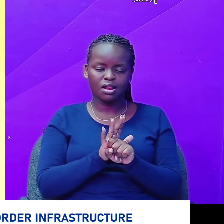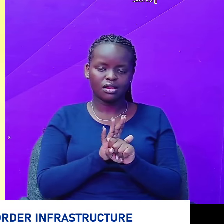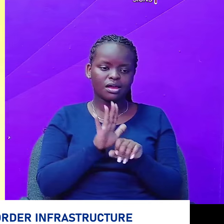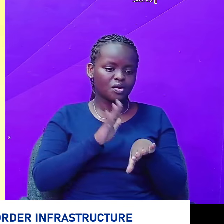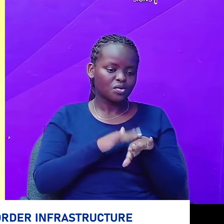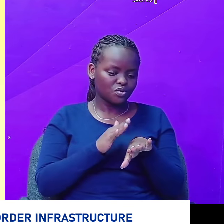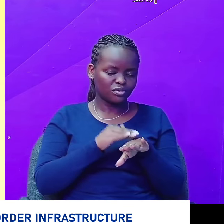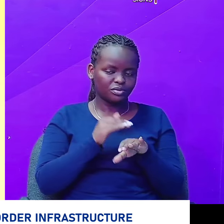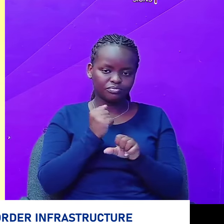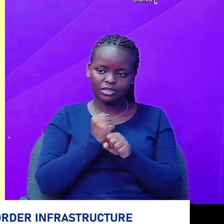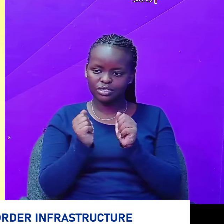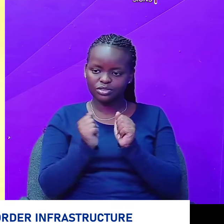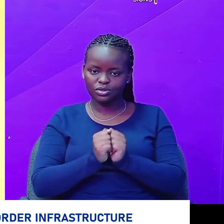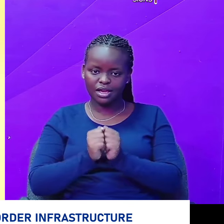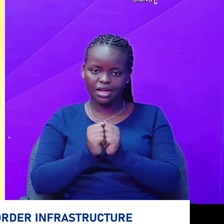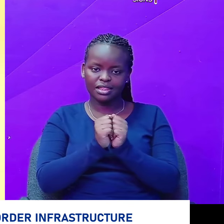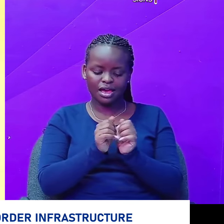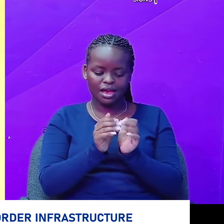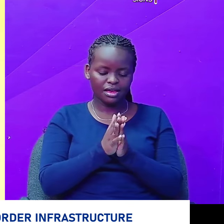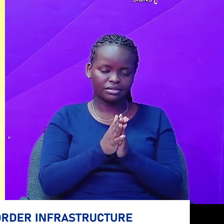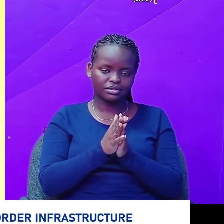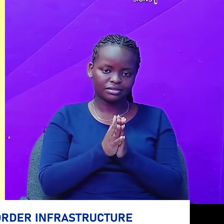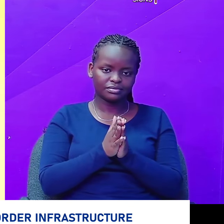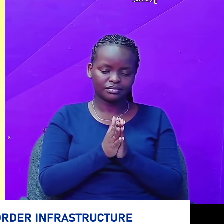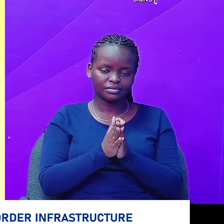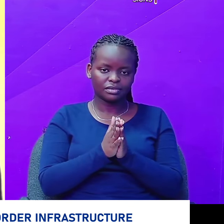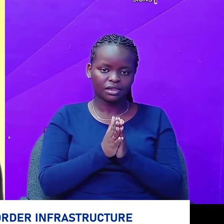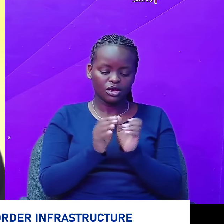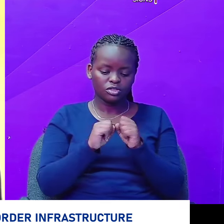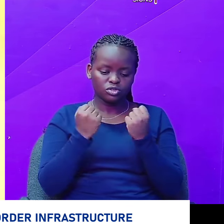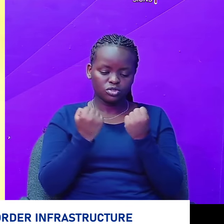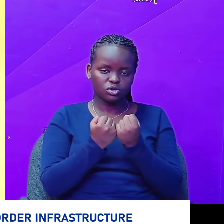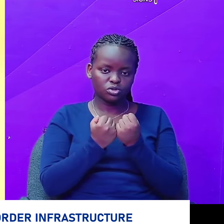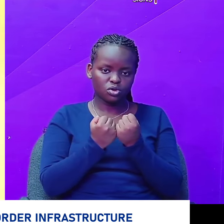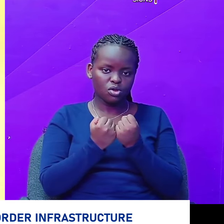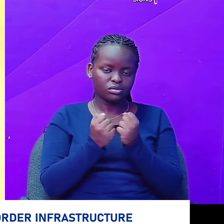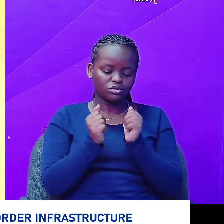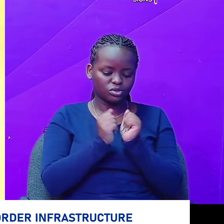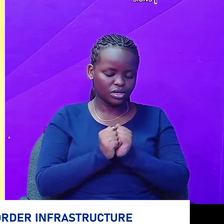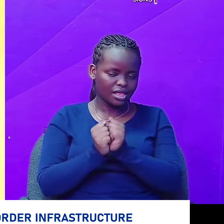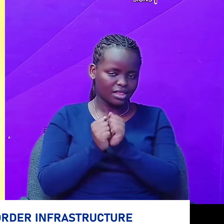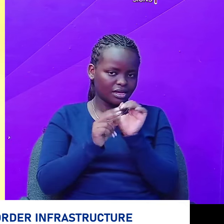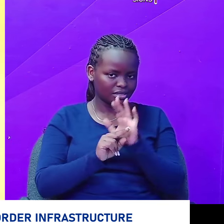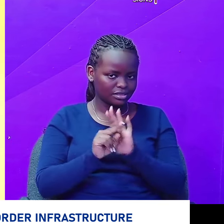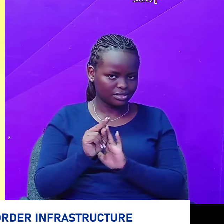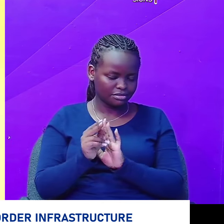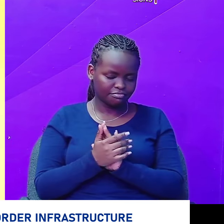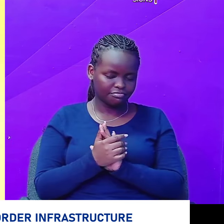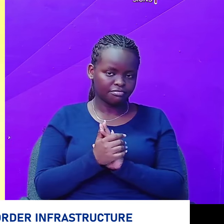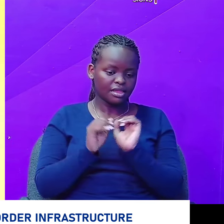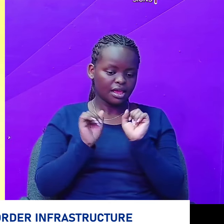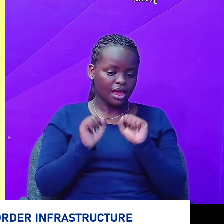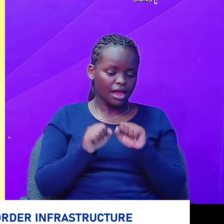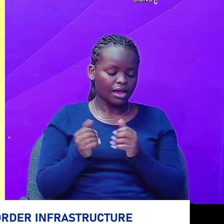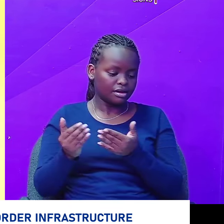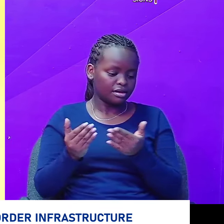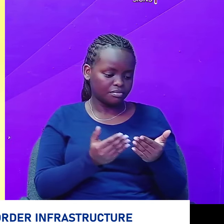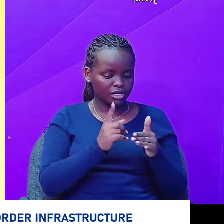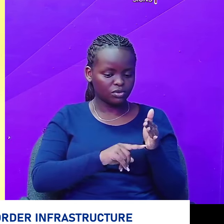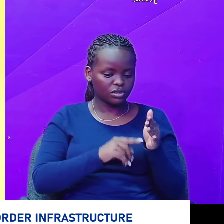also developing mechanism for social cohesion. On the economic side, that's the only way we can bring what we